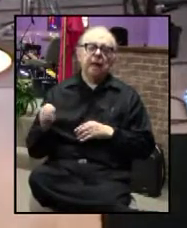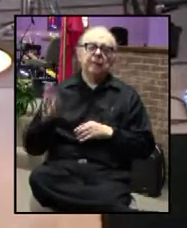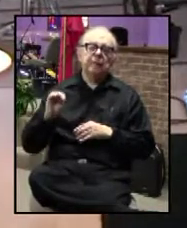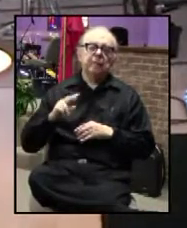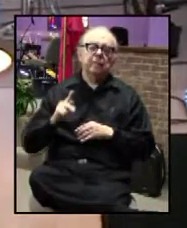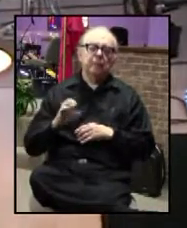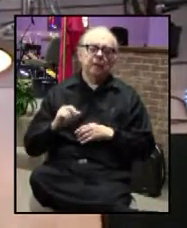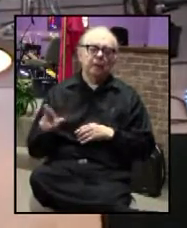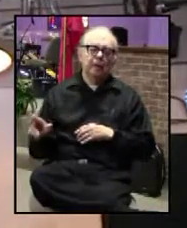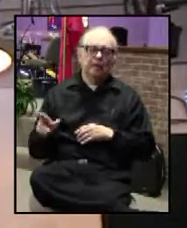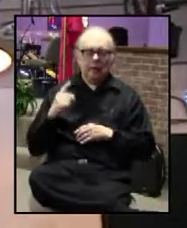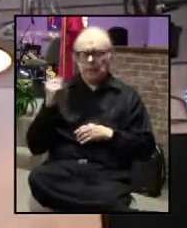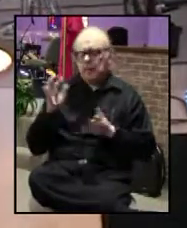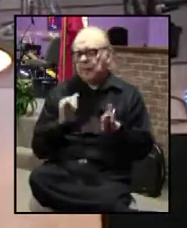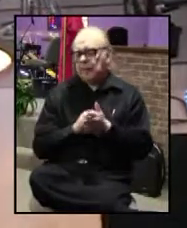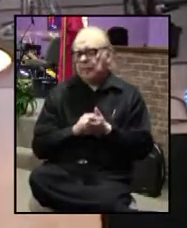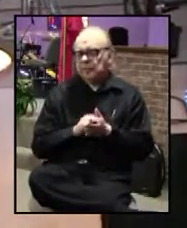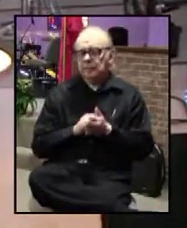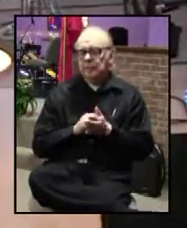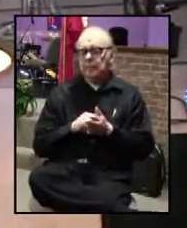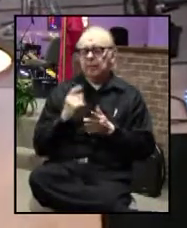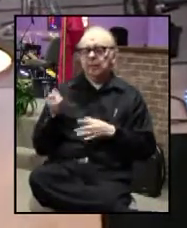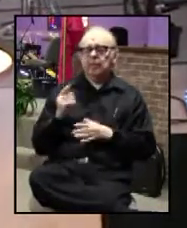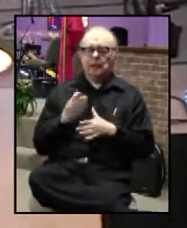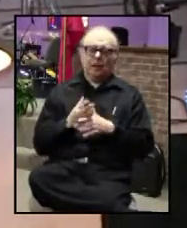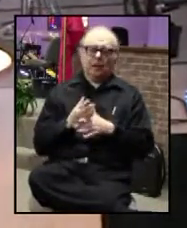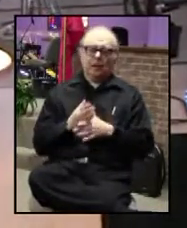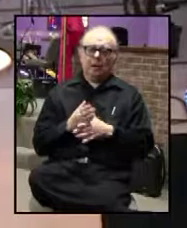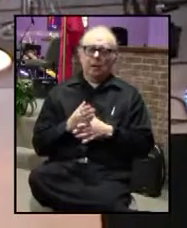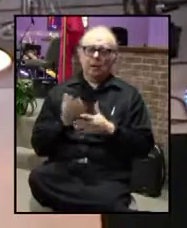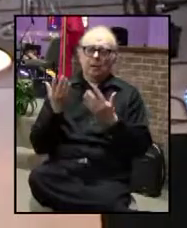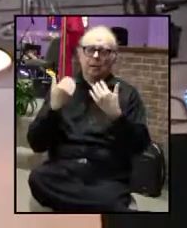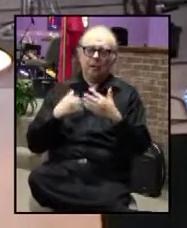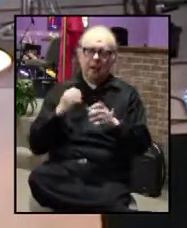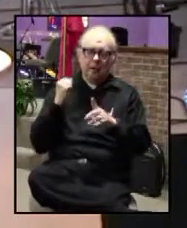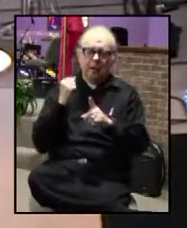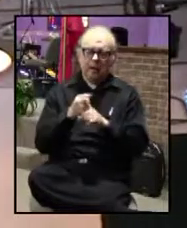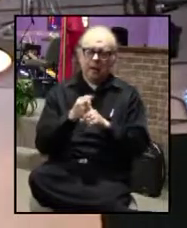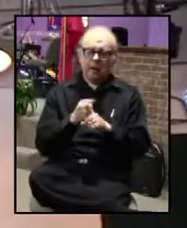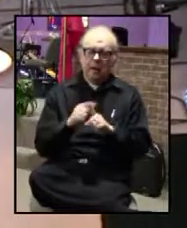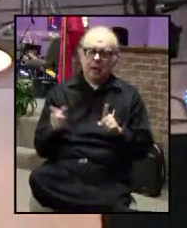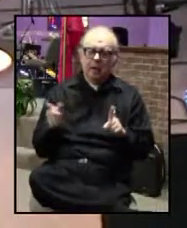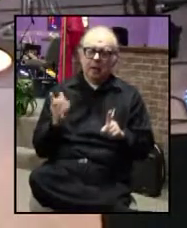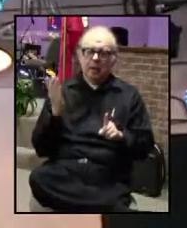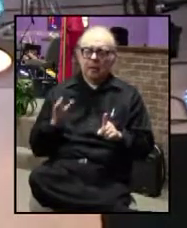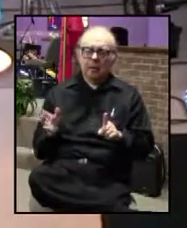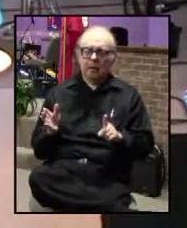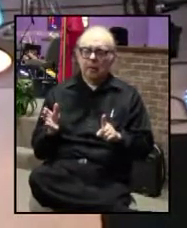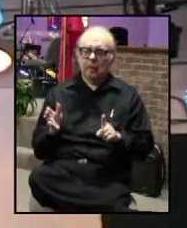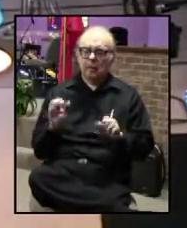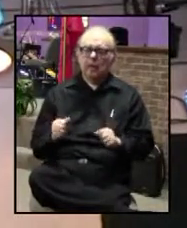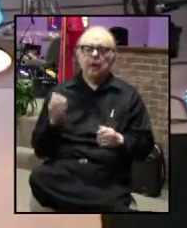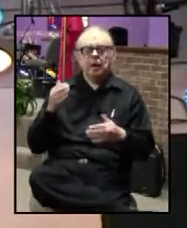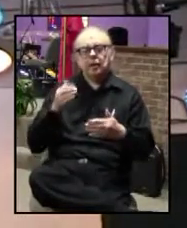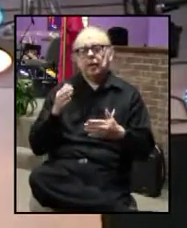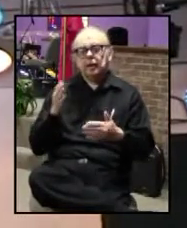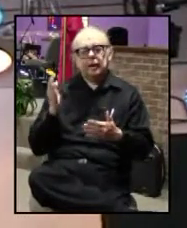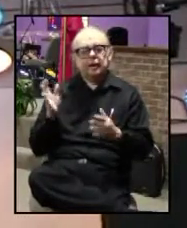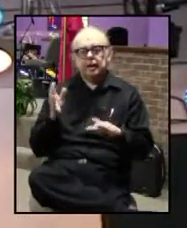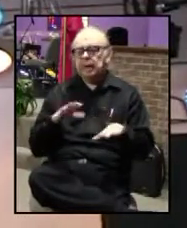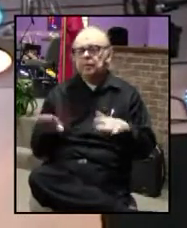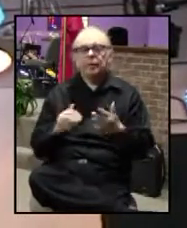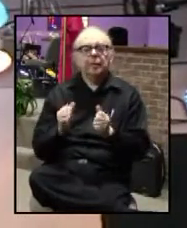bunkers. And they thought that, okay, the Germans are going to be able to attack, but they will never be able to do anything with it.